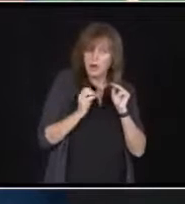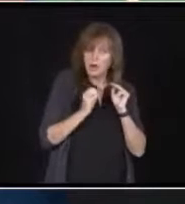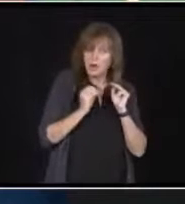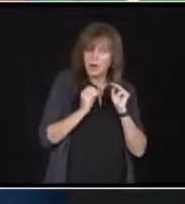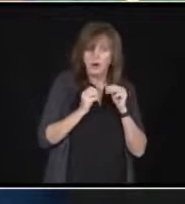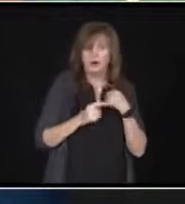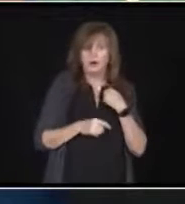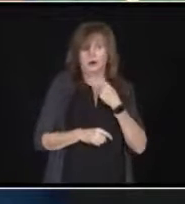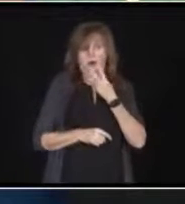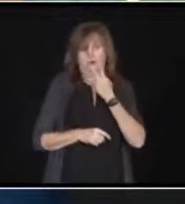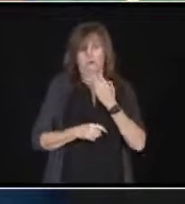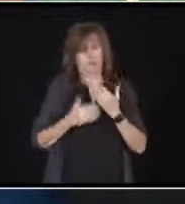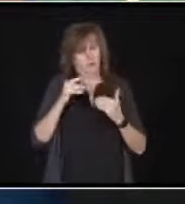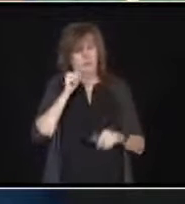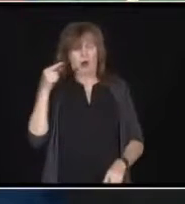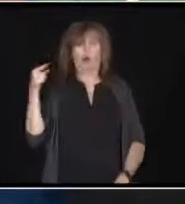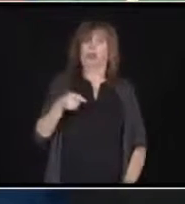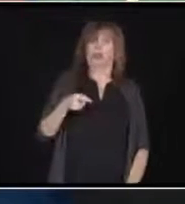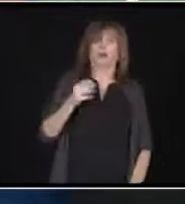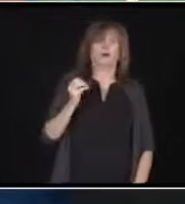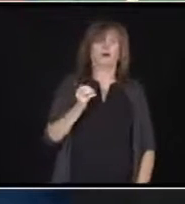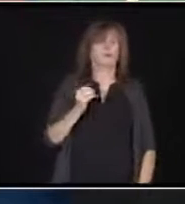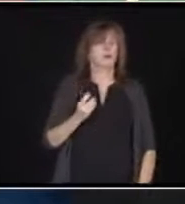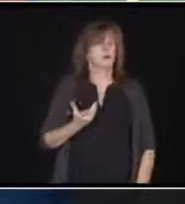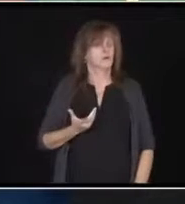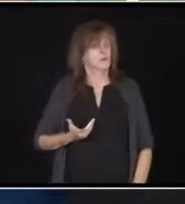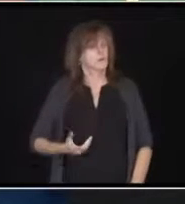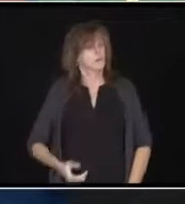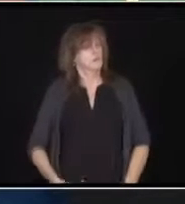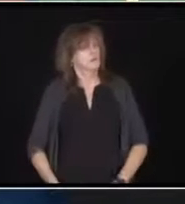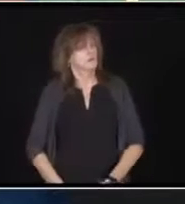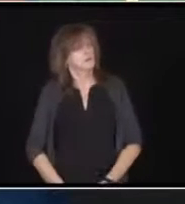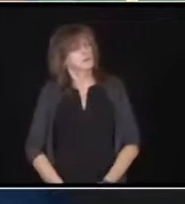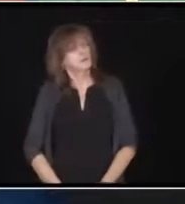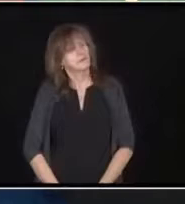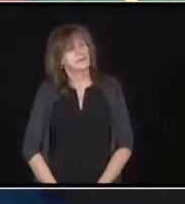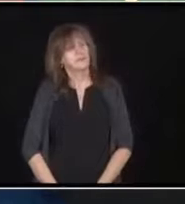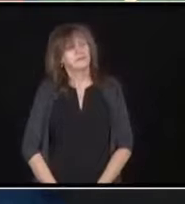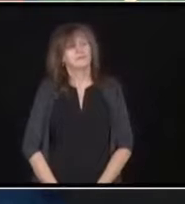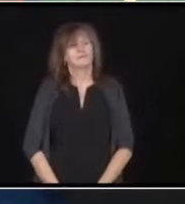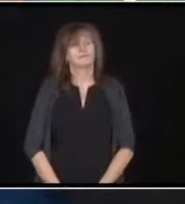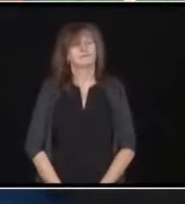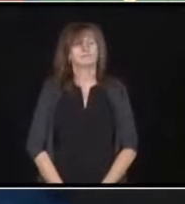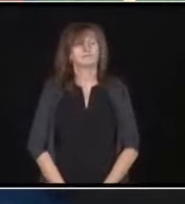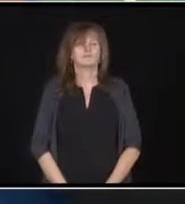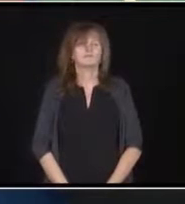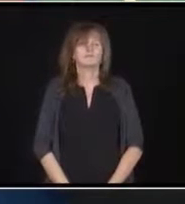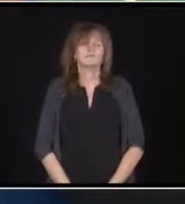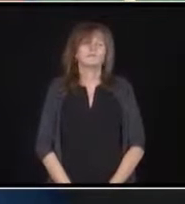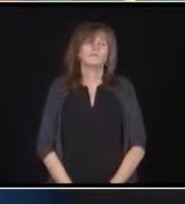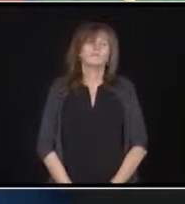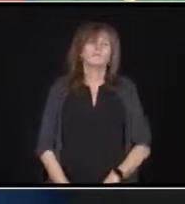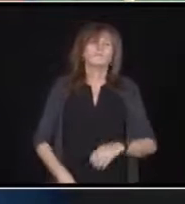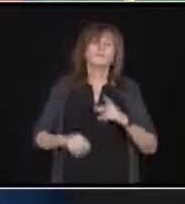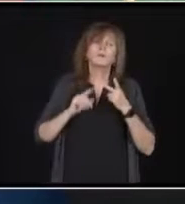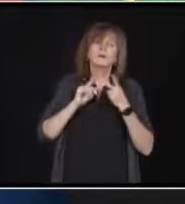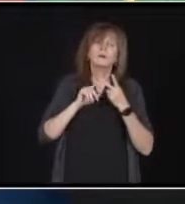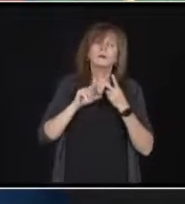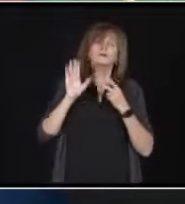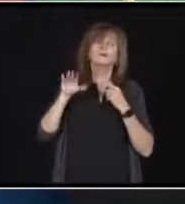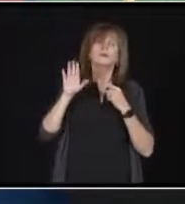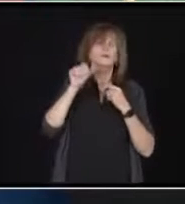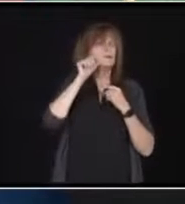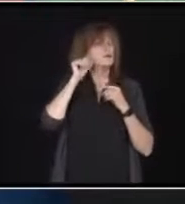Follow-up? Yeah, Premier, I know you spoke a little bit about gyms yesterday, but I've been getting a lot of emails from various